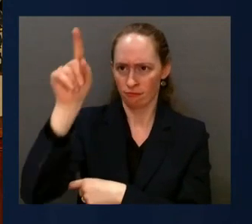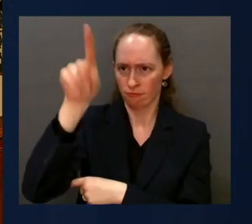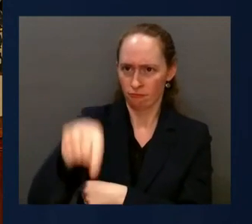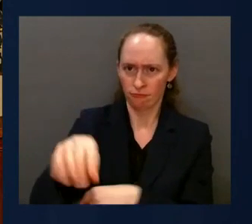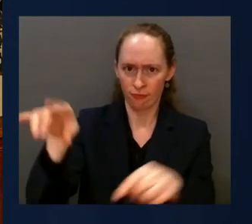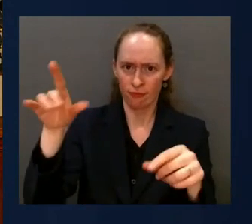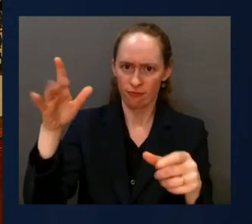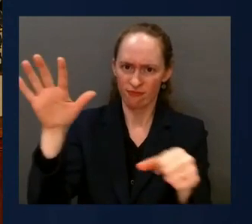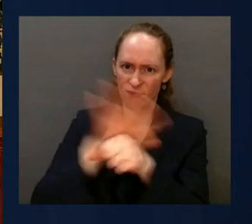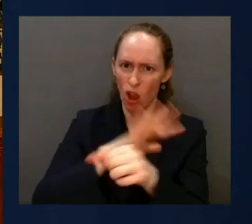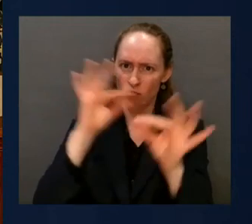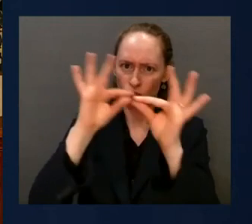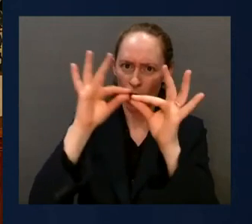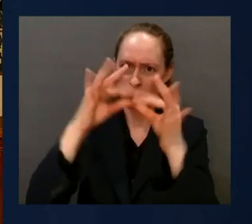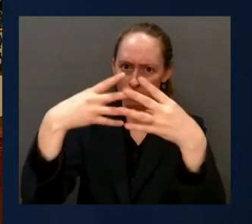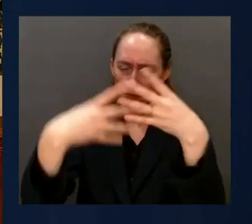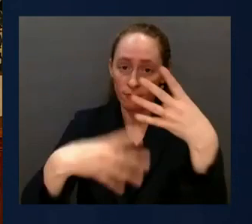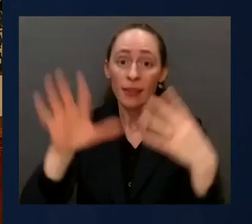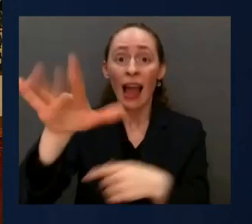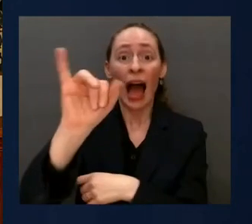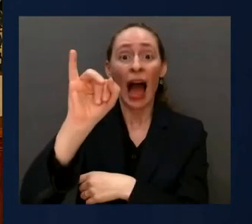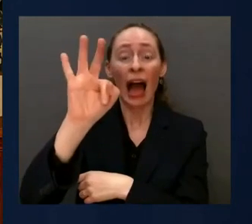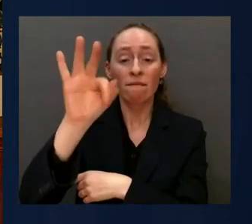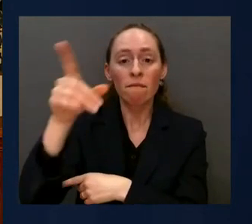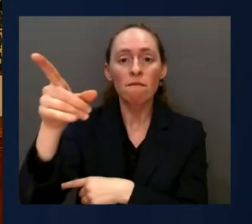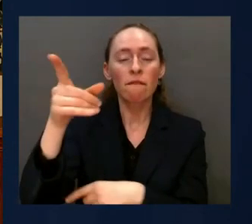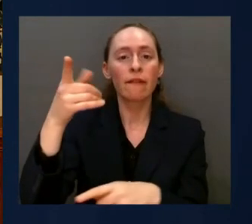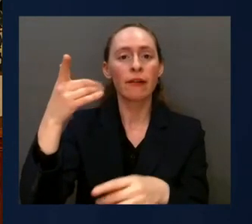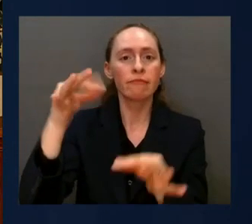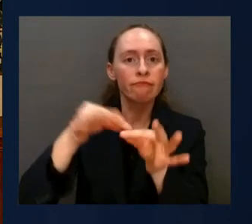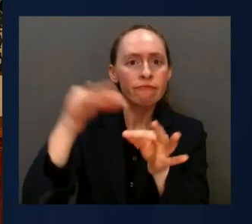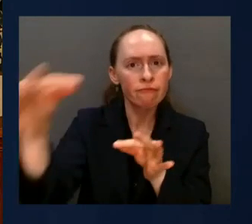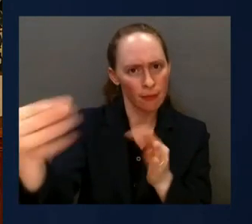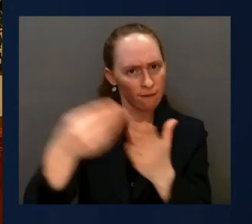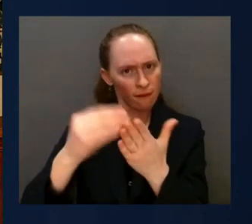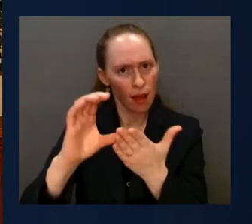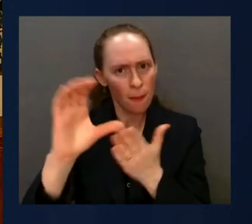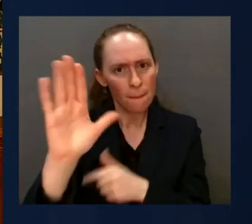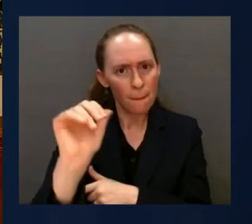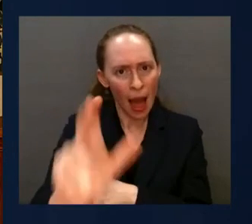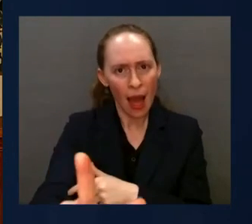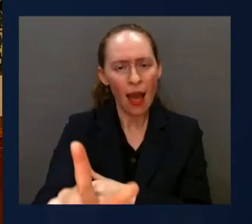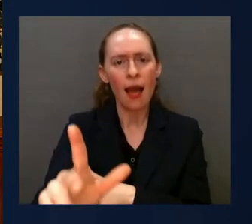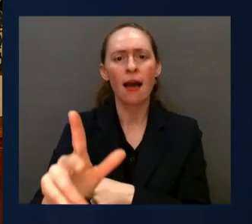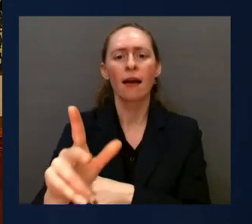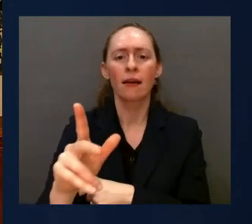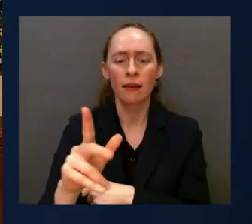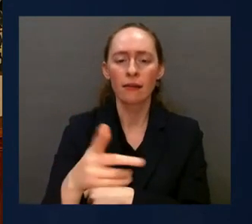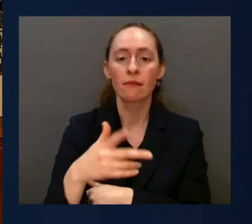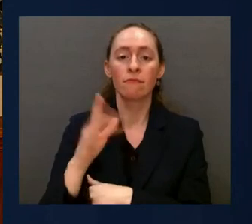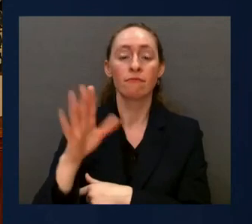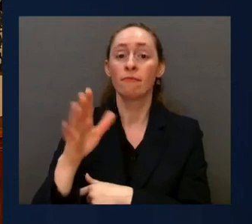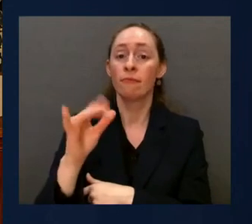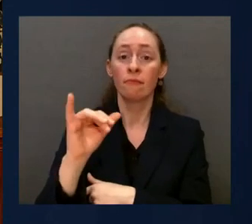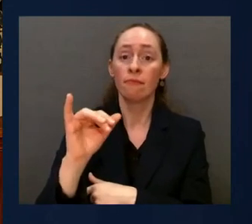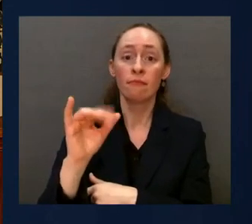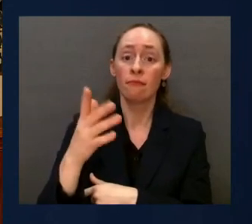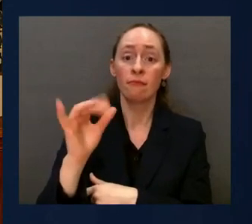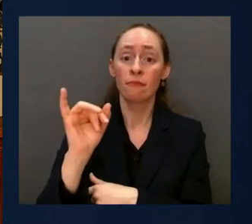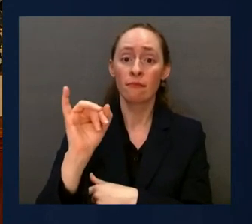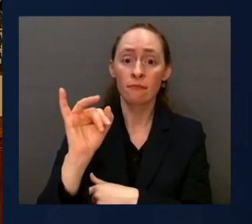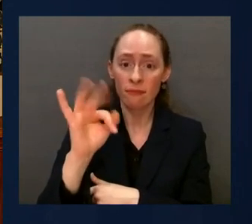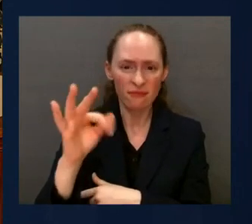or delayed. We've reduced exorbitant bank overdrafts by saving consumers more than $1 billion a